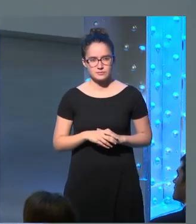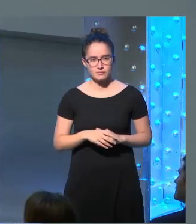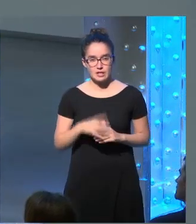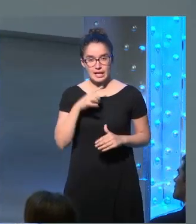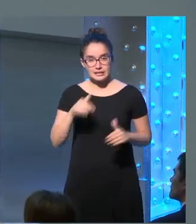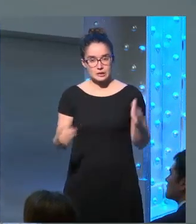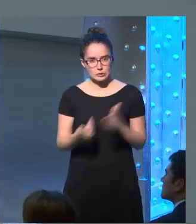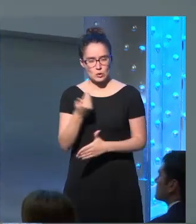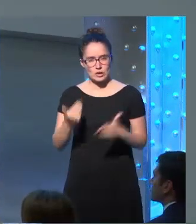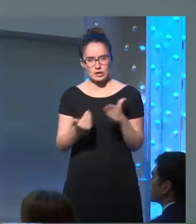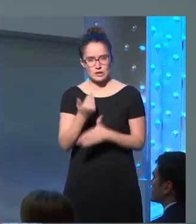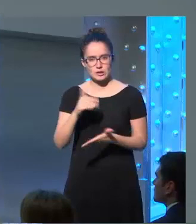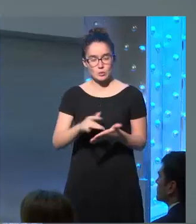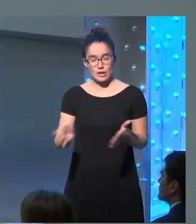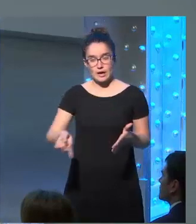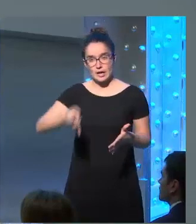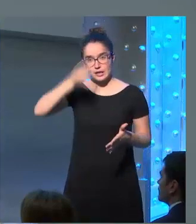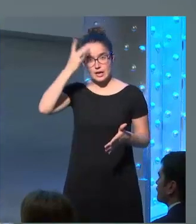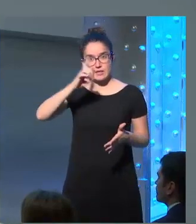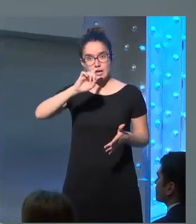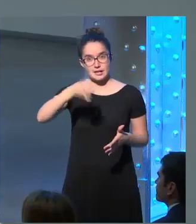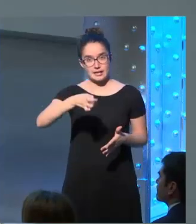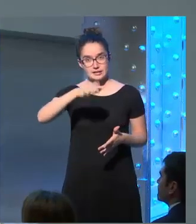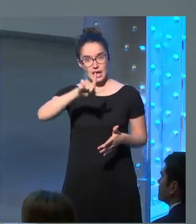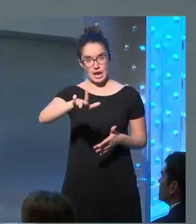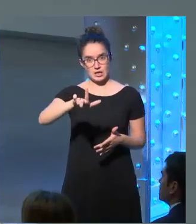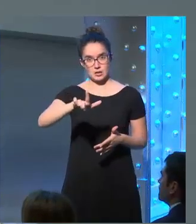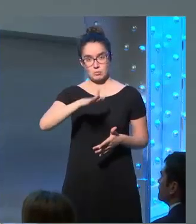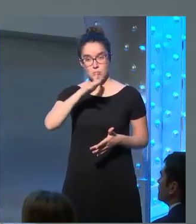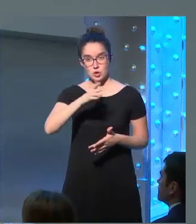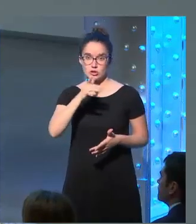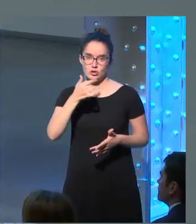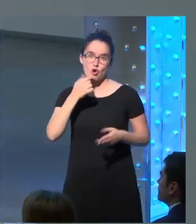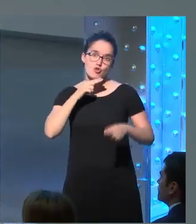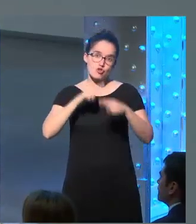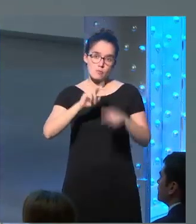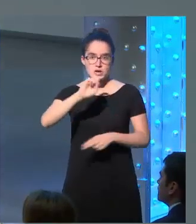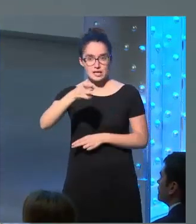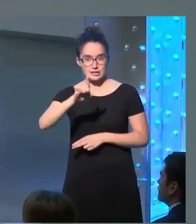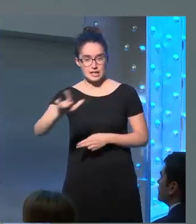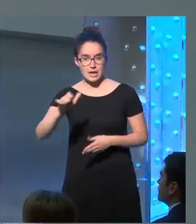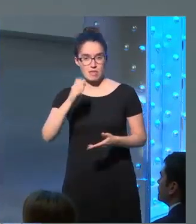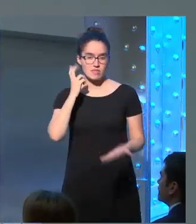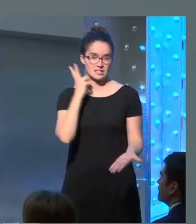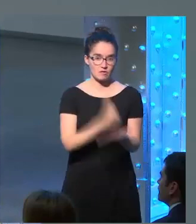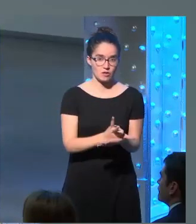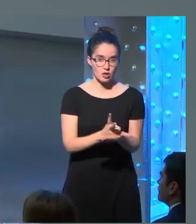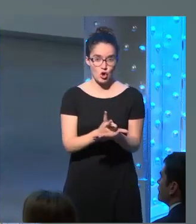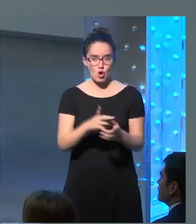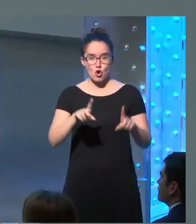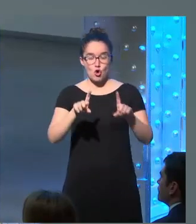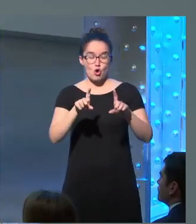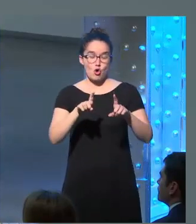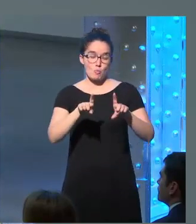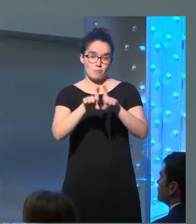Estas jornadas son... So these days are an initiative of XL, that is a